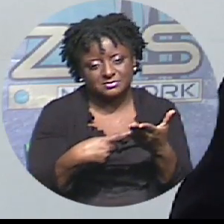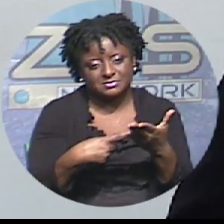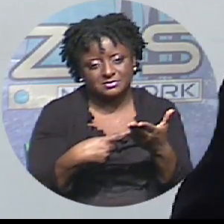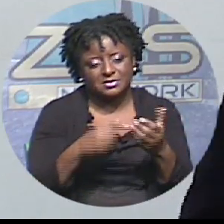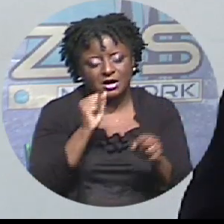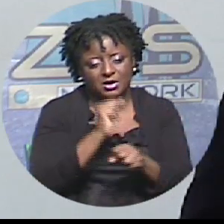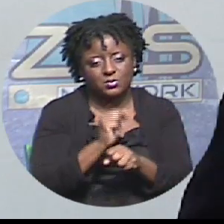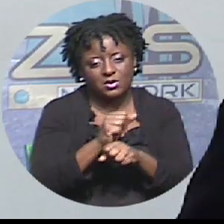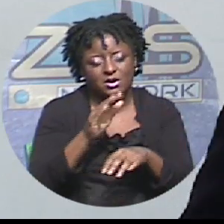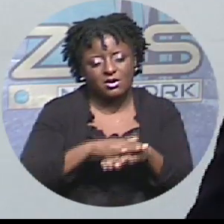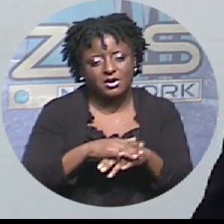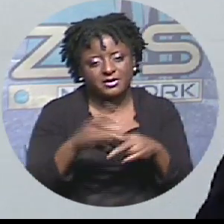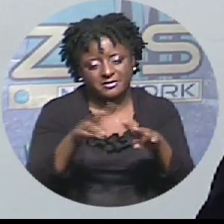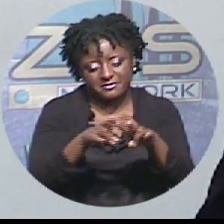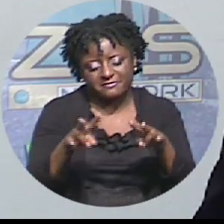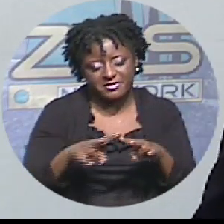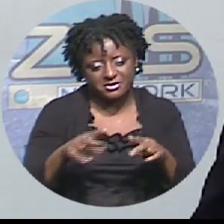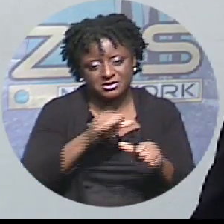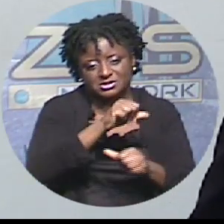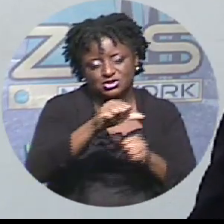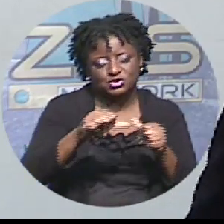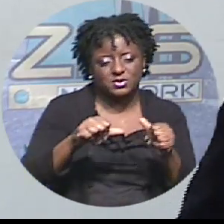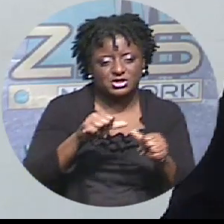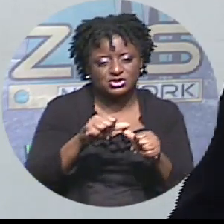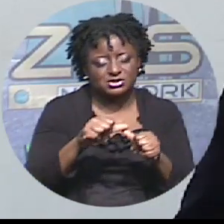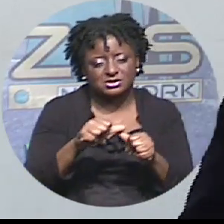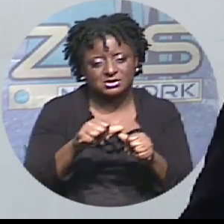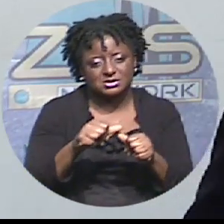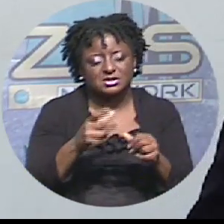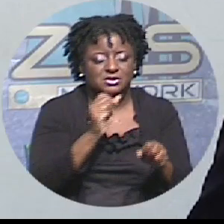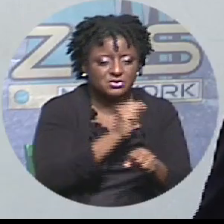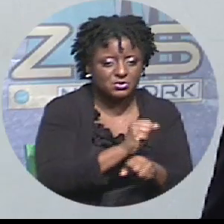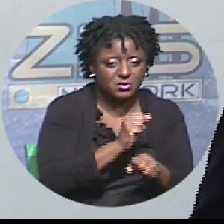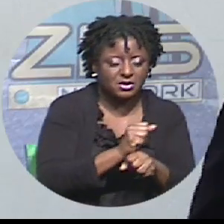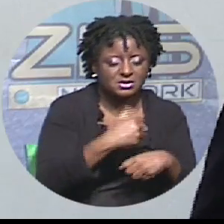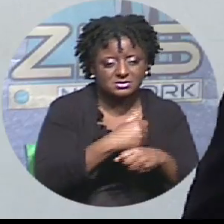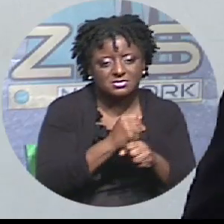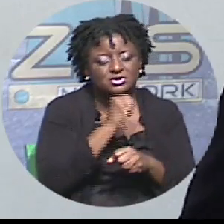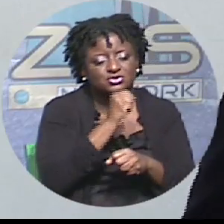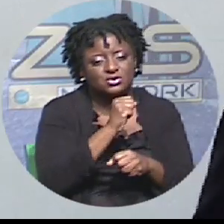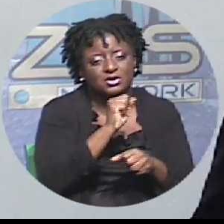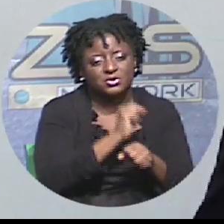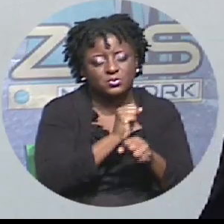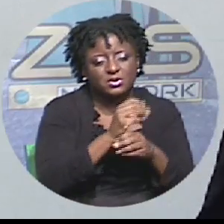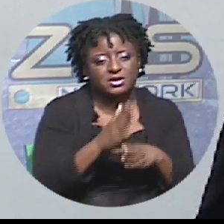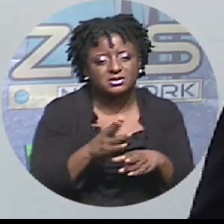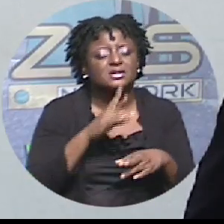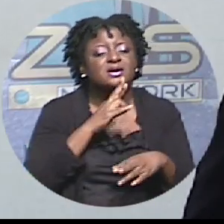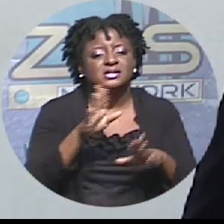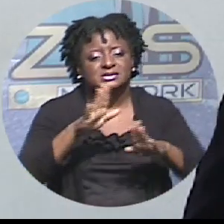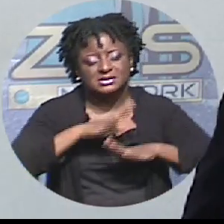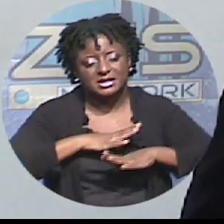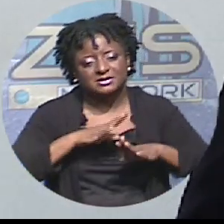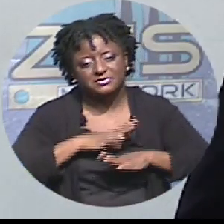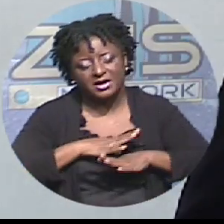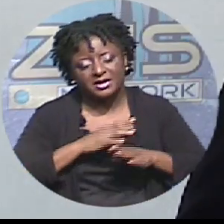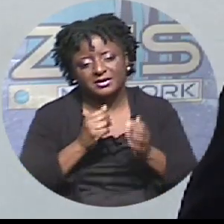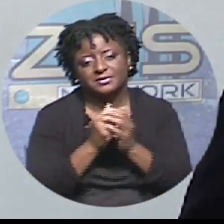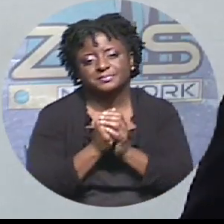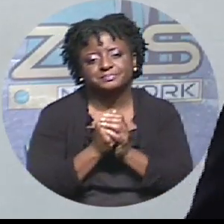that require, firstly, that the employees who all were employed are they're satisfied in terms